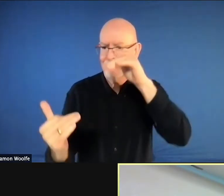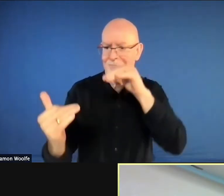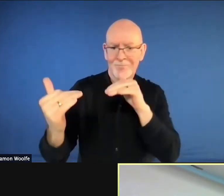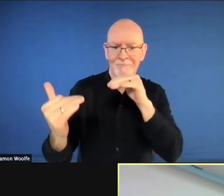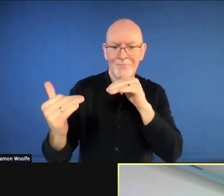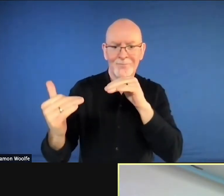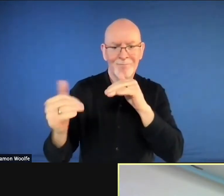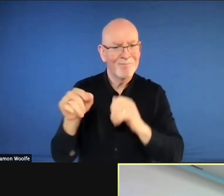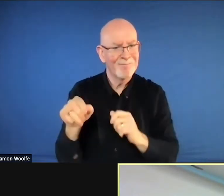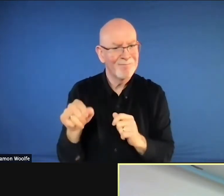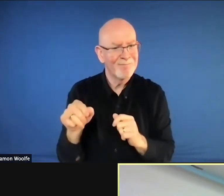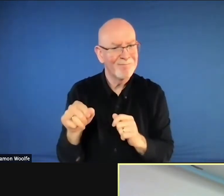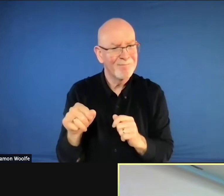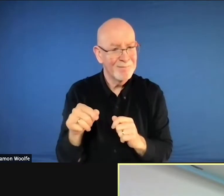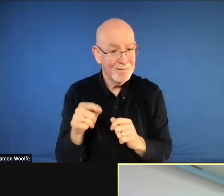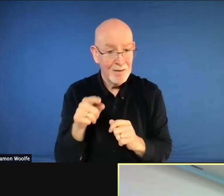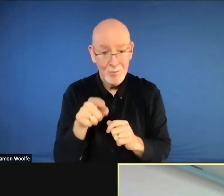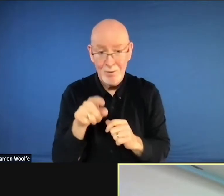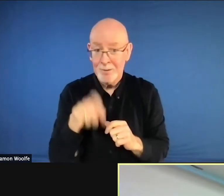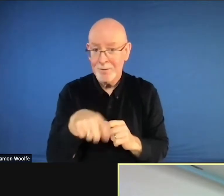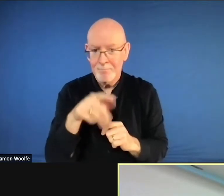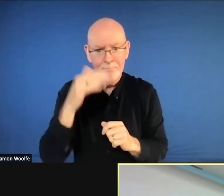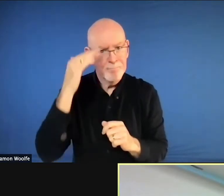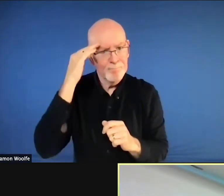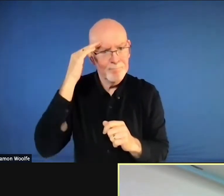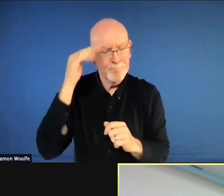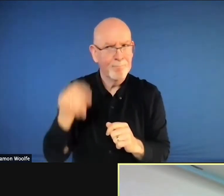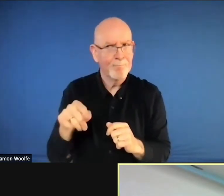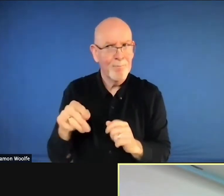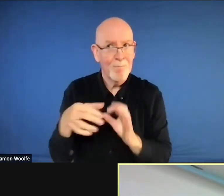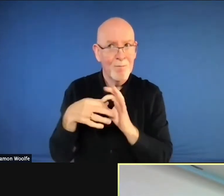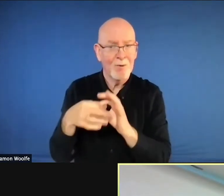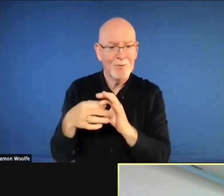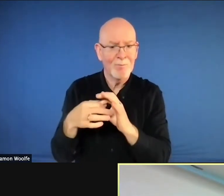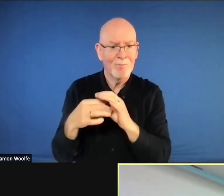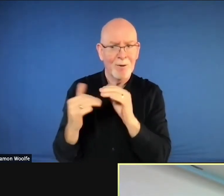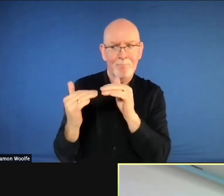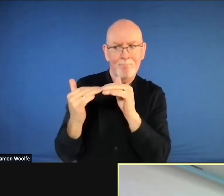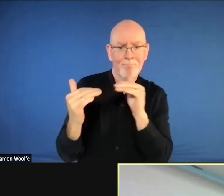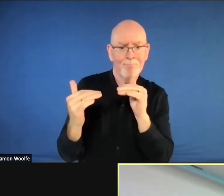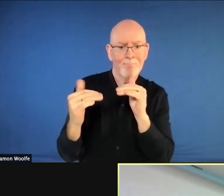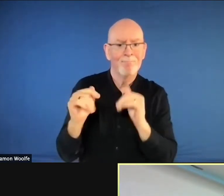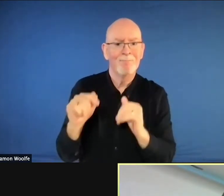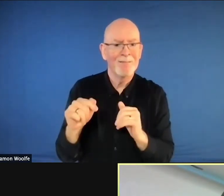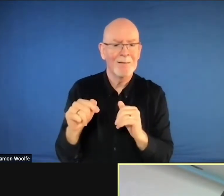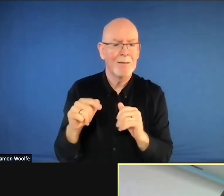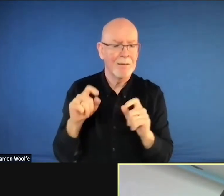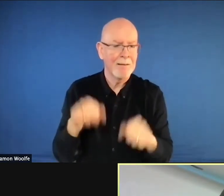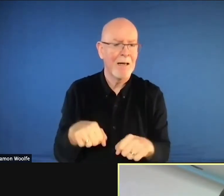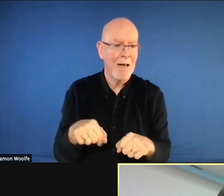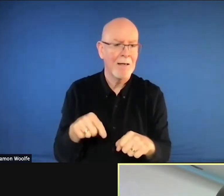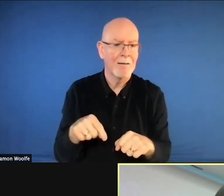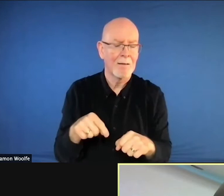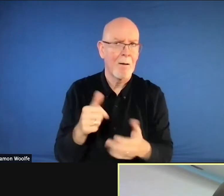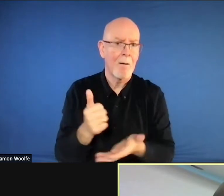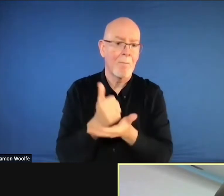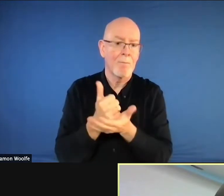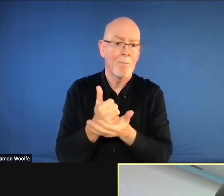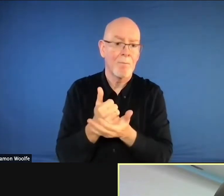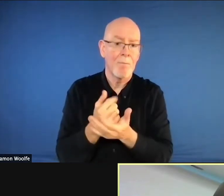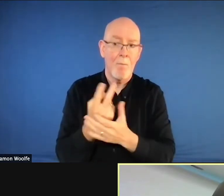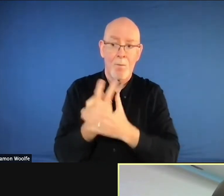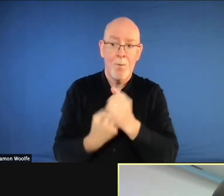that can help both the researcher, so he can build a more